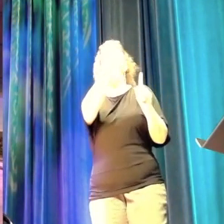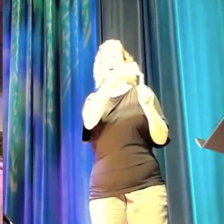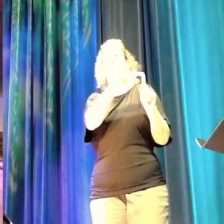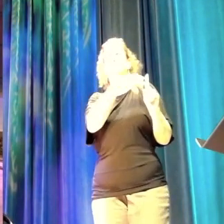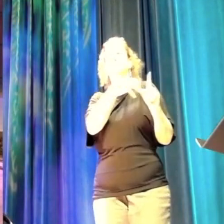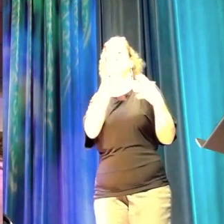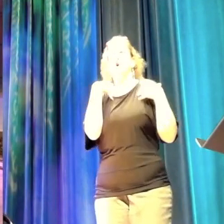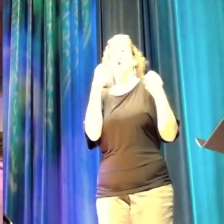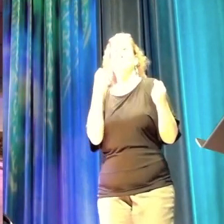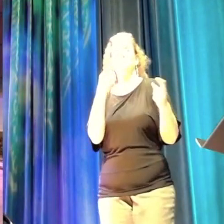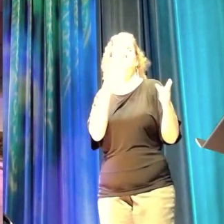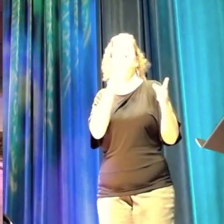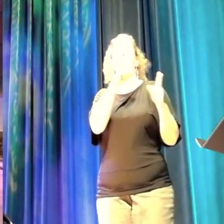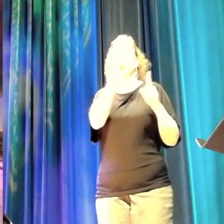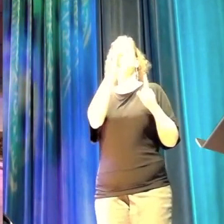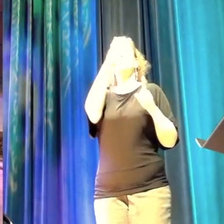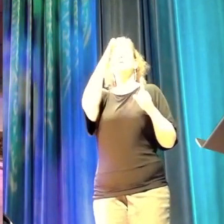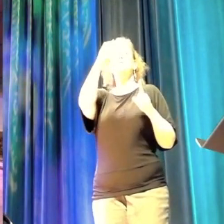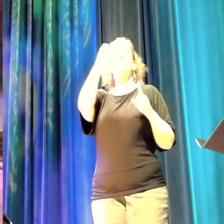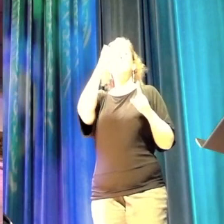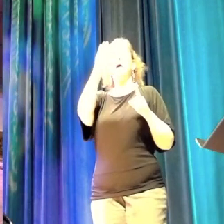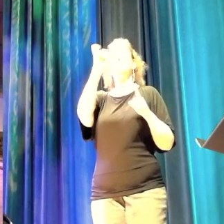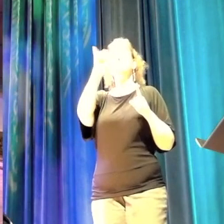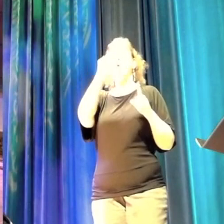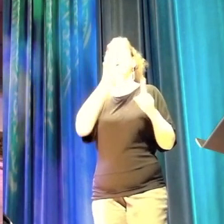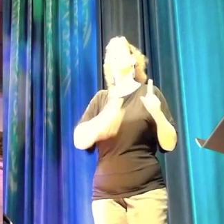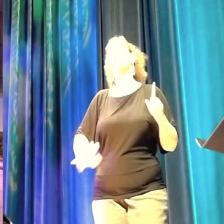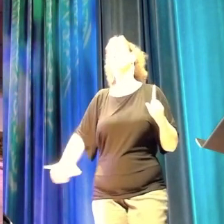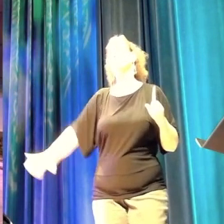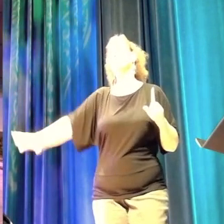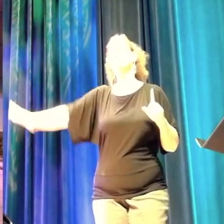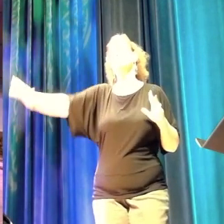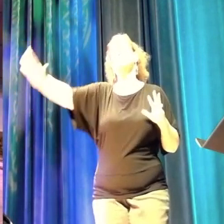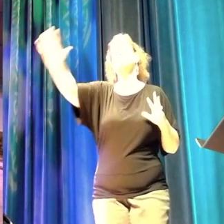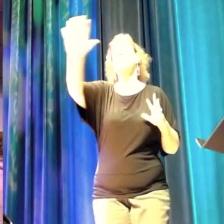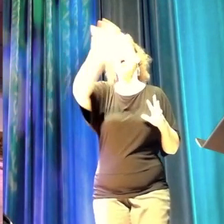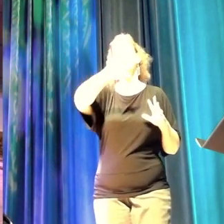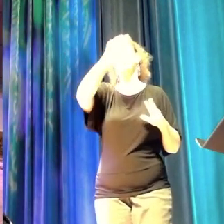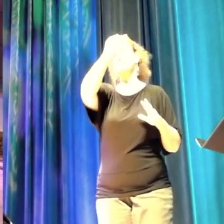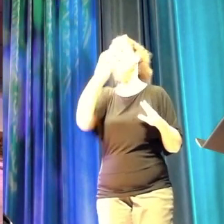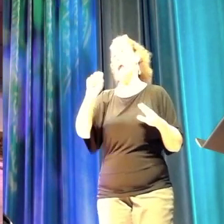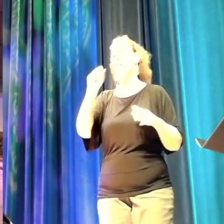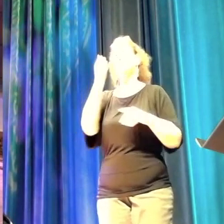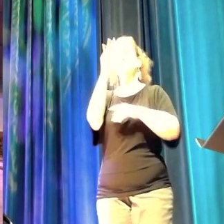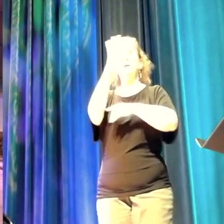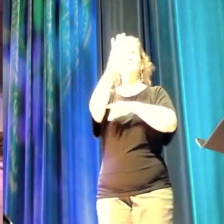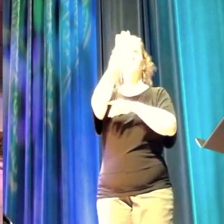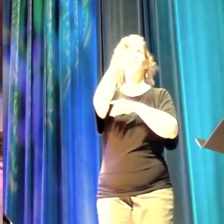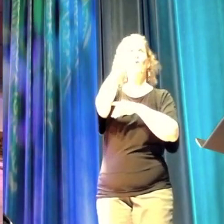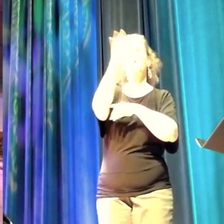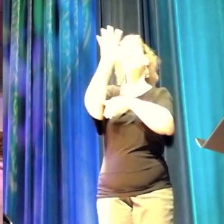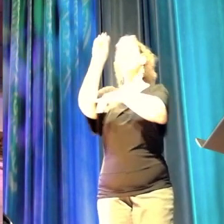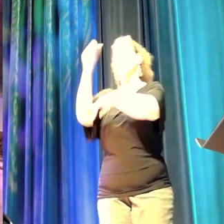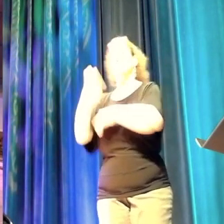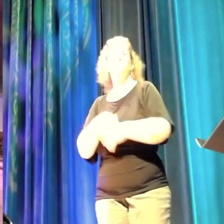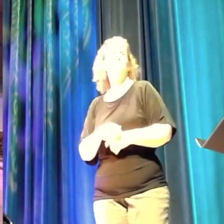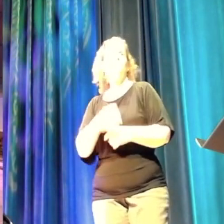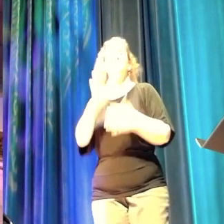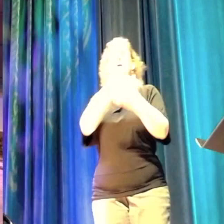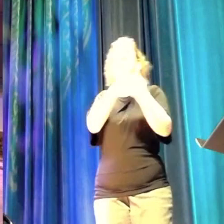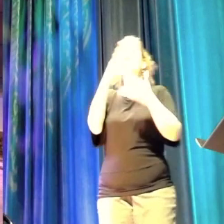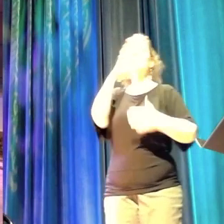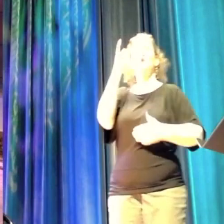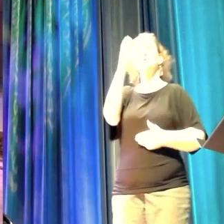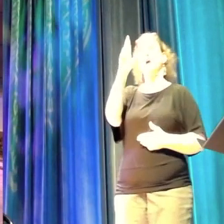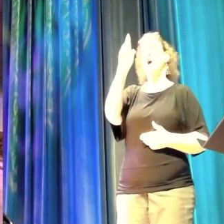of Alabama toured throughout the Jim Crow River South in the 1940s and 50s, going on to sing the benefits for Dr. Martin Luther